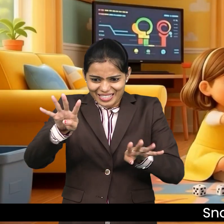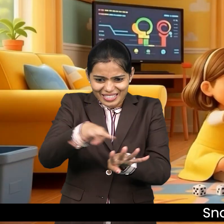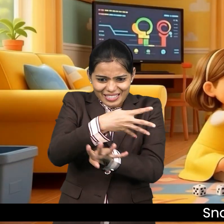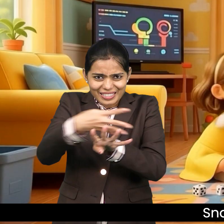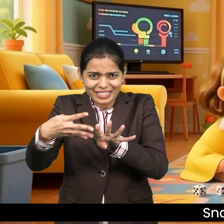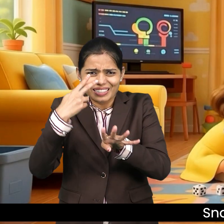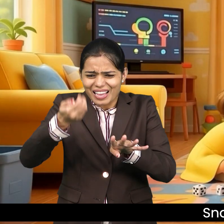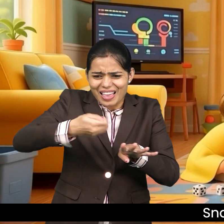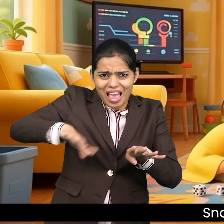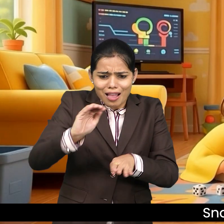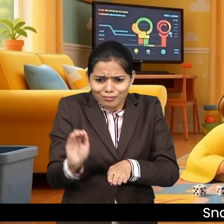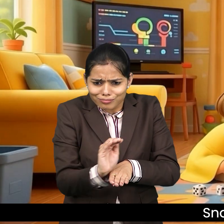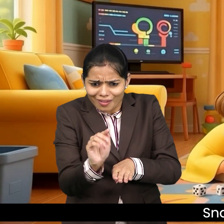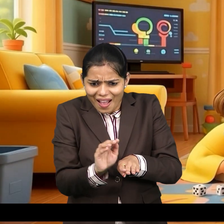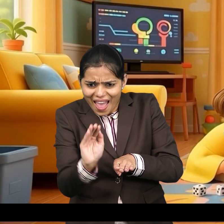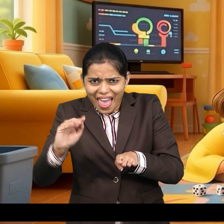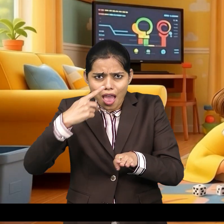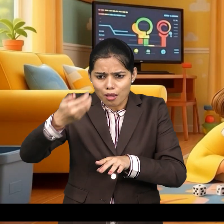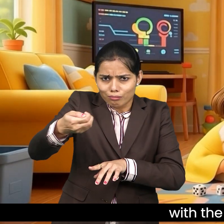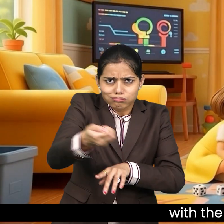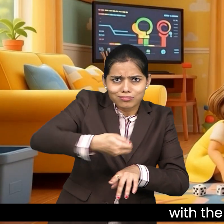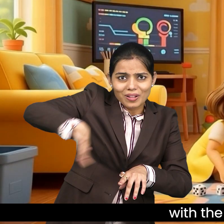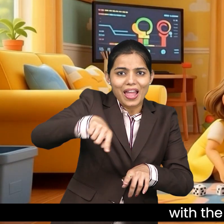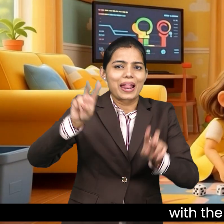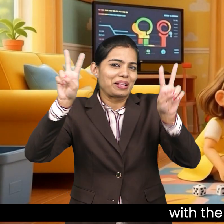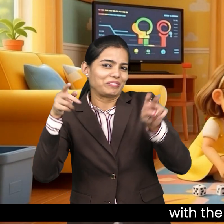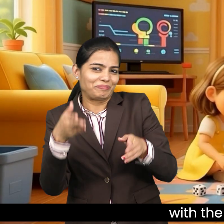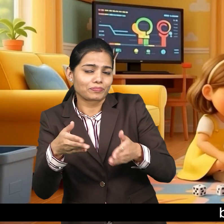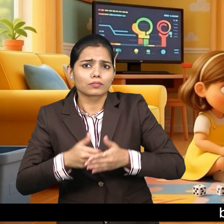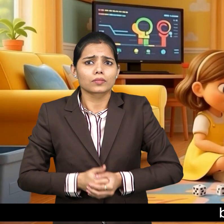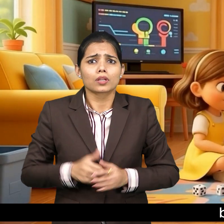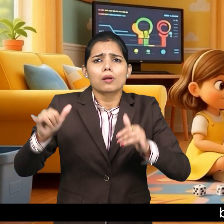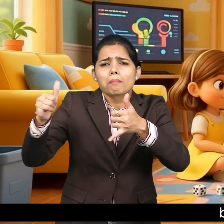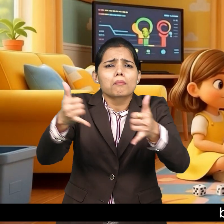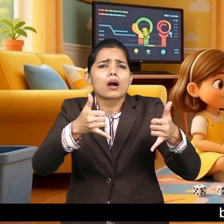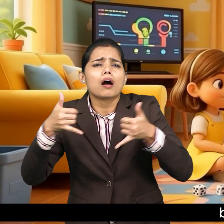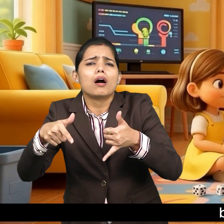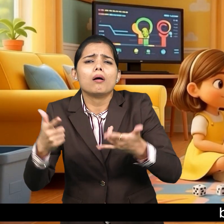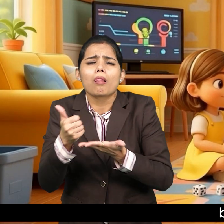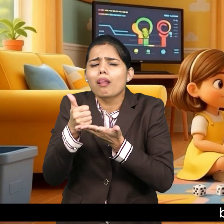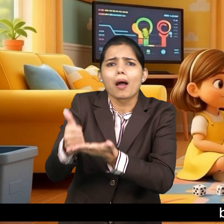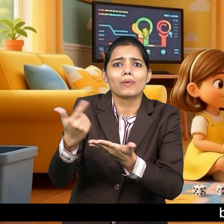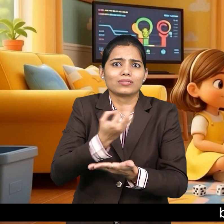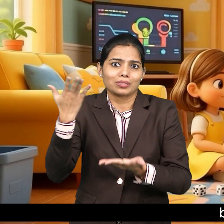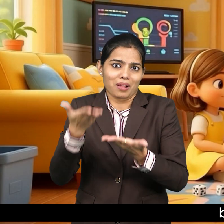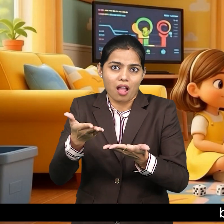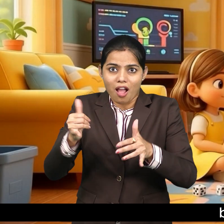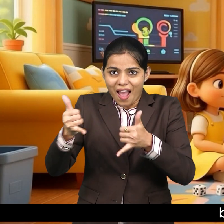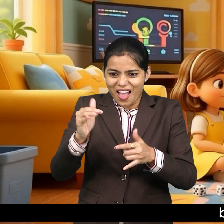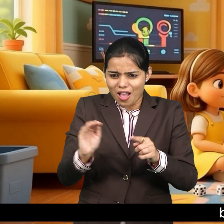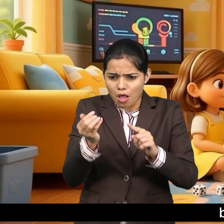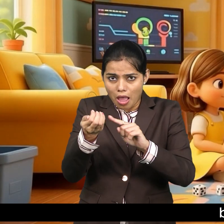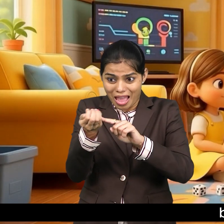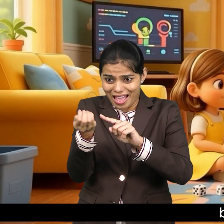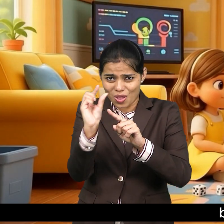Snakes and ladders. Game played with the help of specific game board and dice.